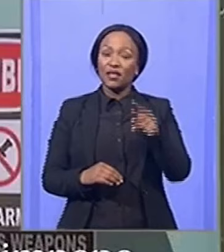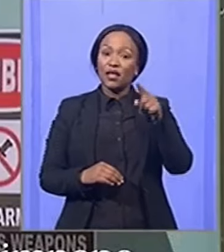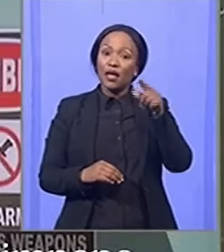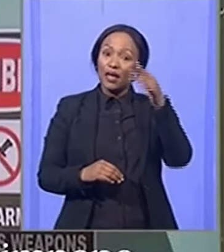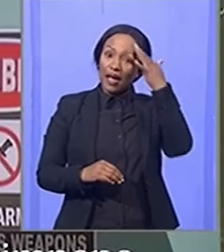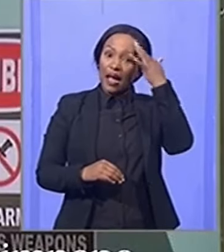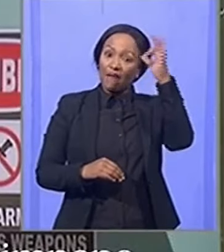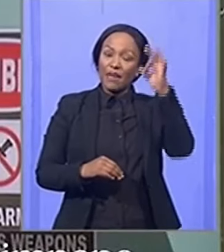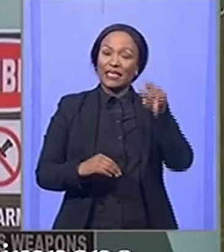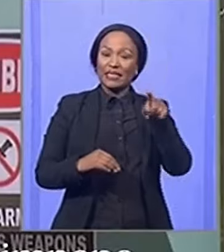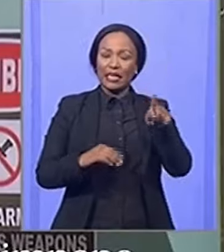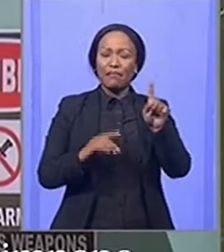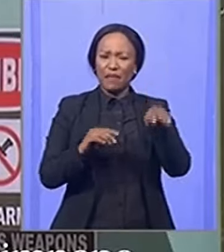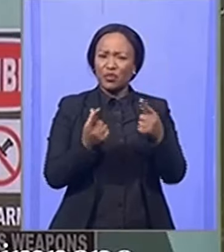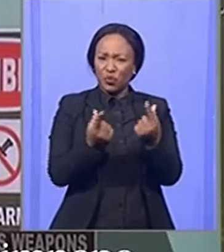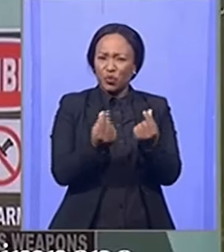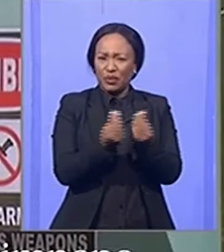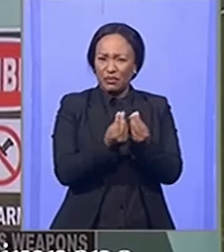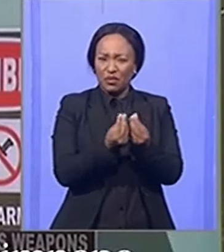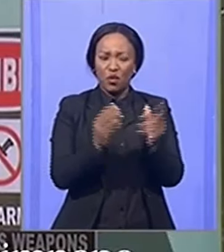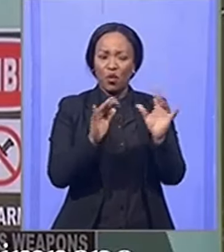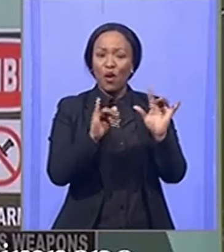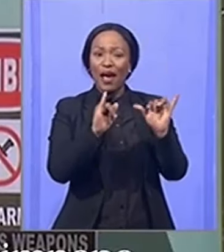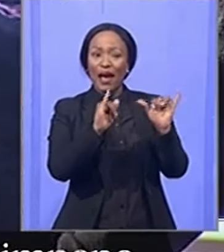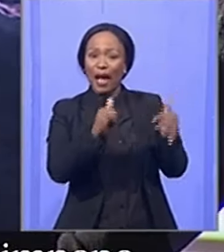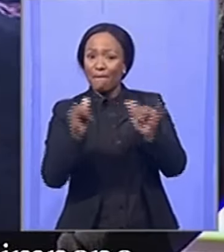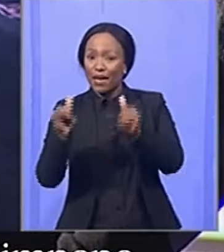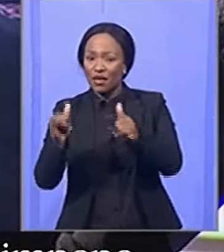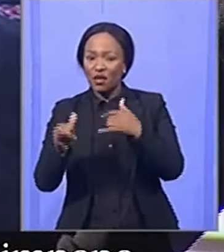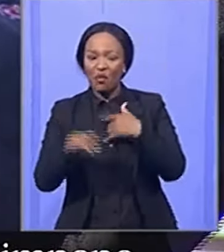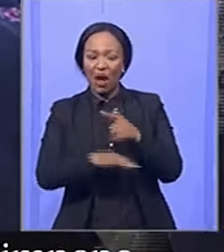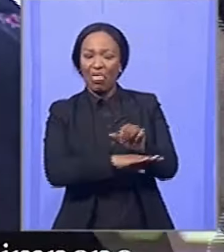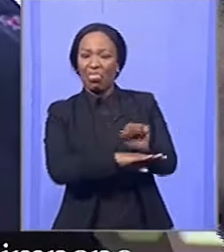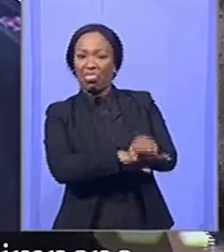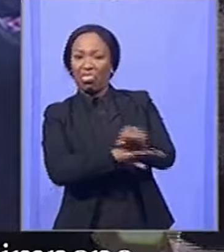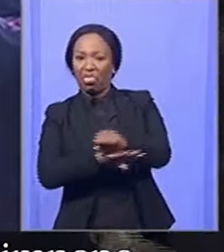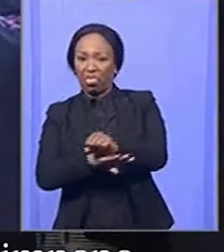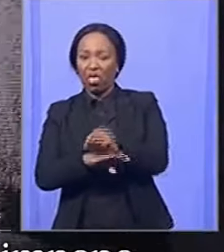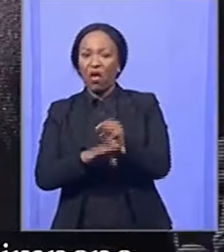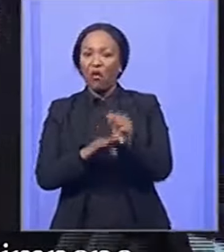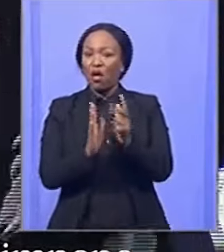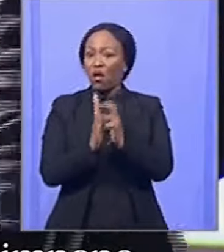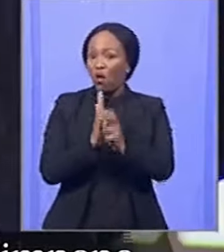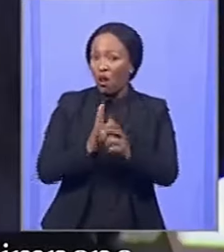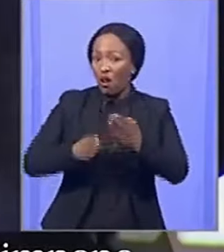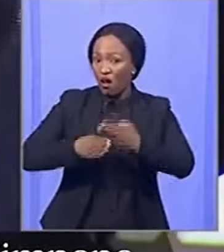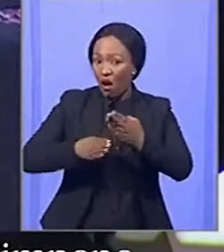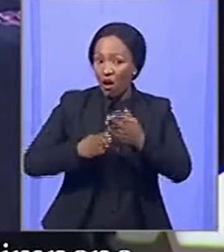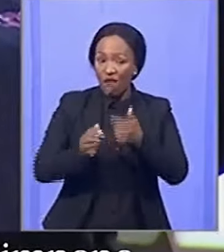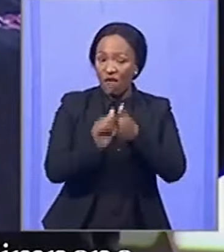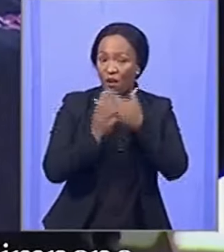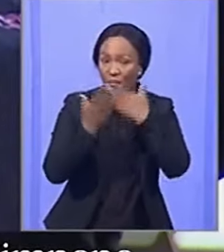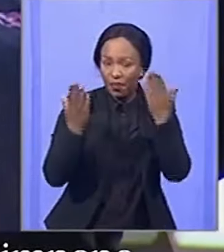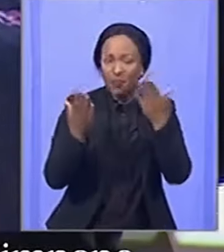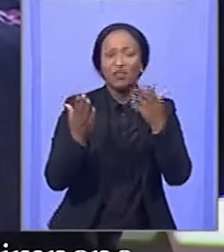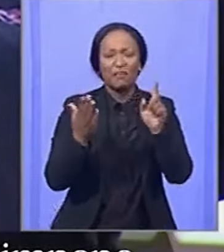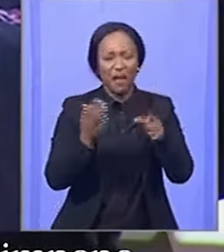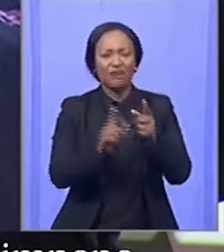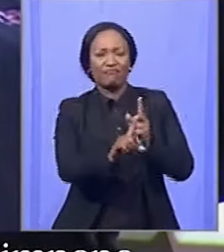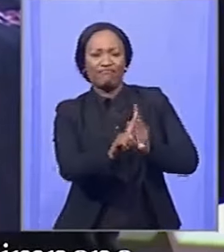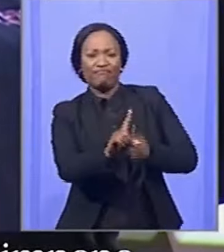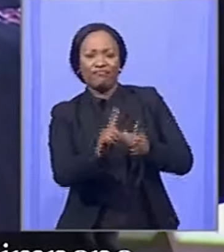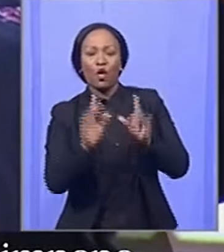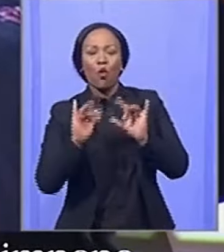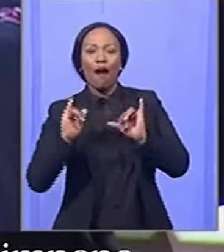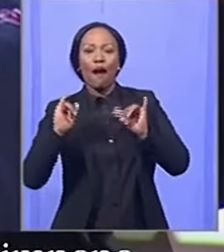kgato malebana le dikhamphane tšeo di ithibago mahlo le ditsebe le go se latele melao ya bašomi. Ba re dikhamphane di ba tšeela